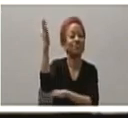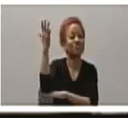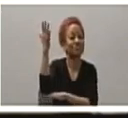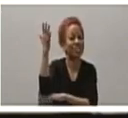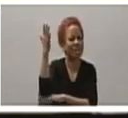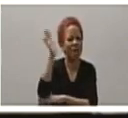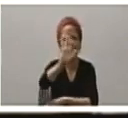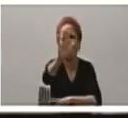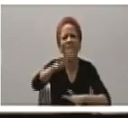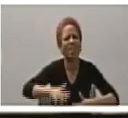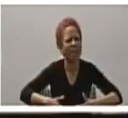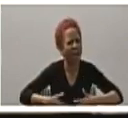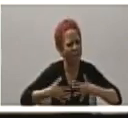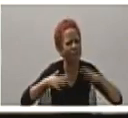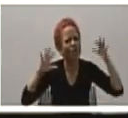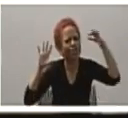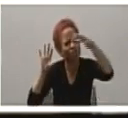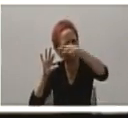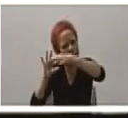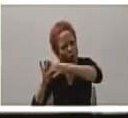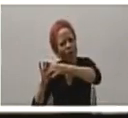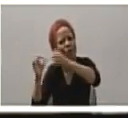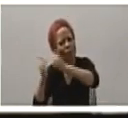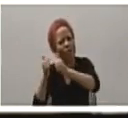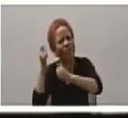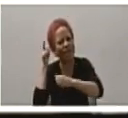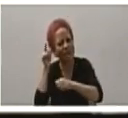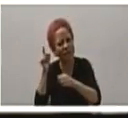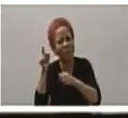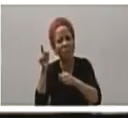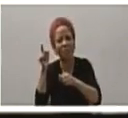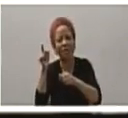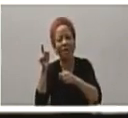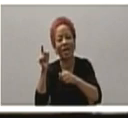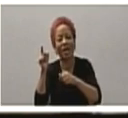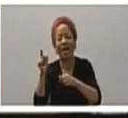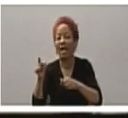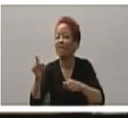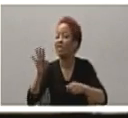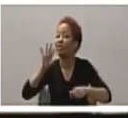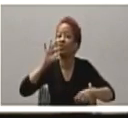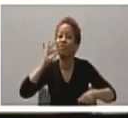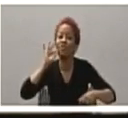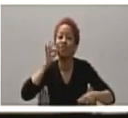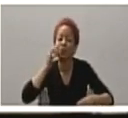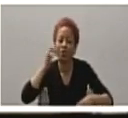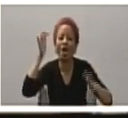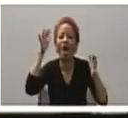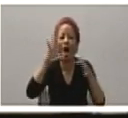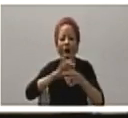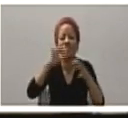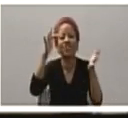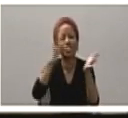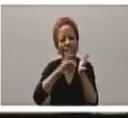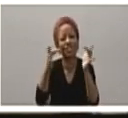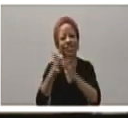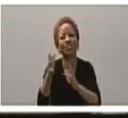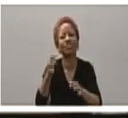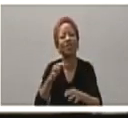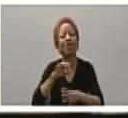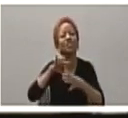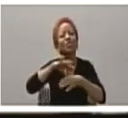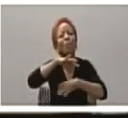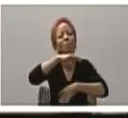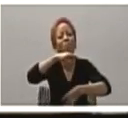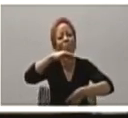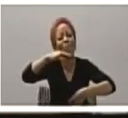plenty, not our own fruit, but his fruit, the fruit of the Spirit. And